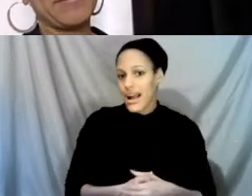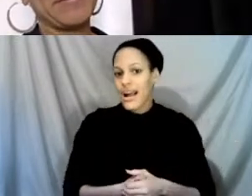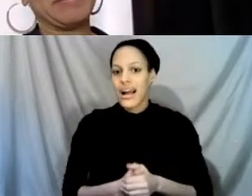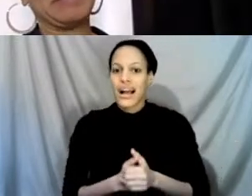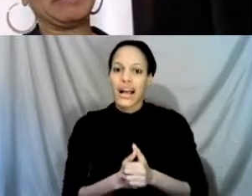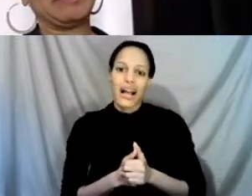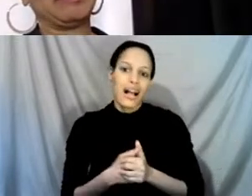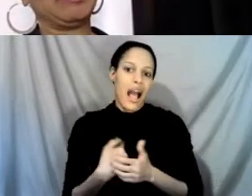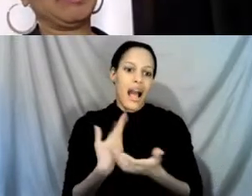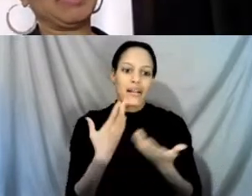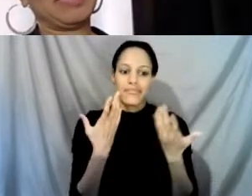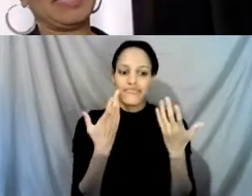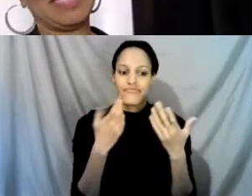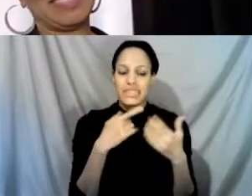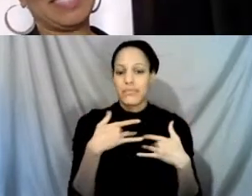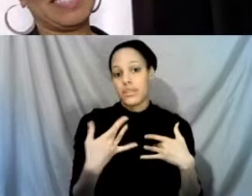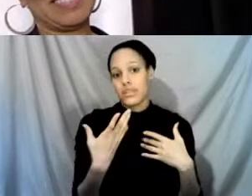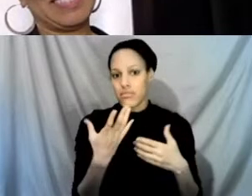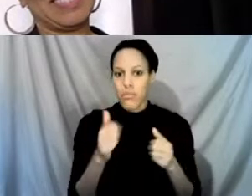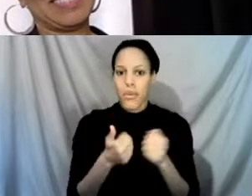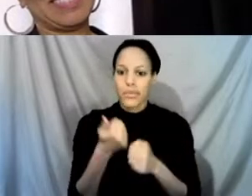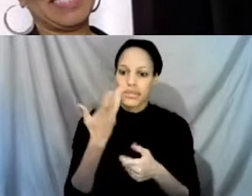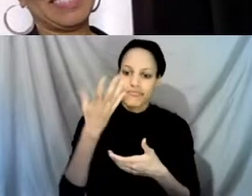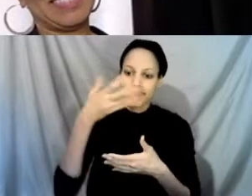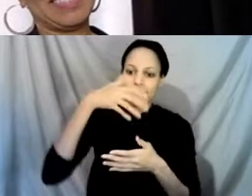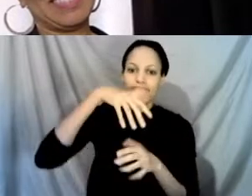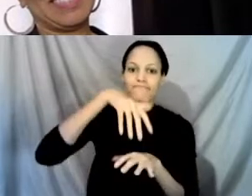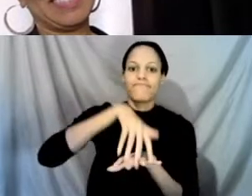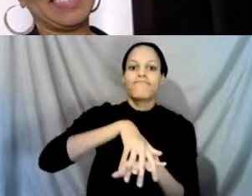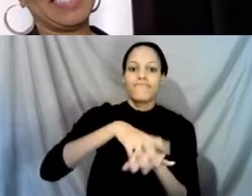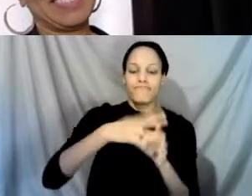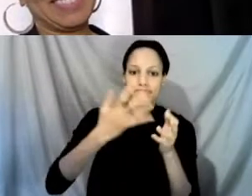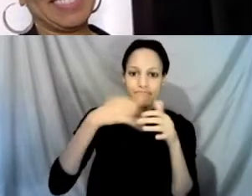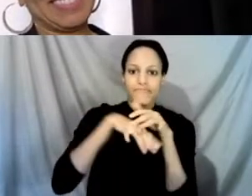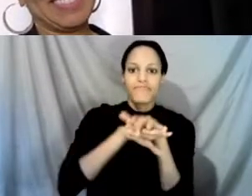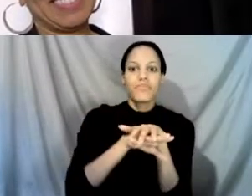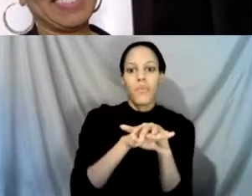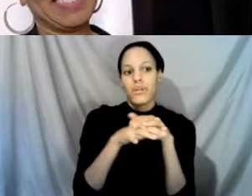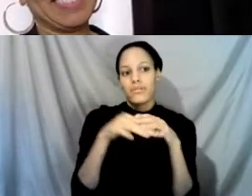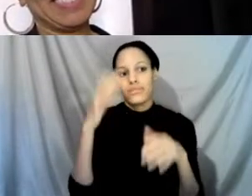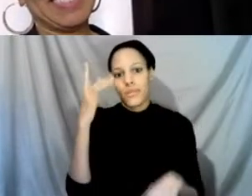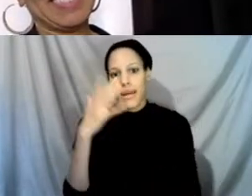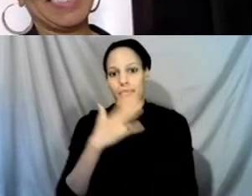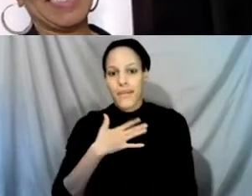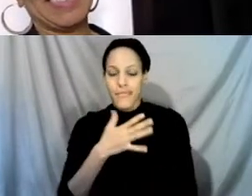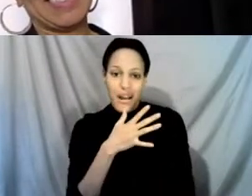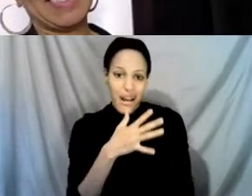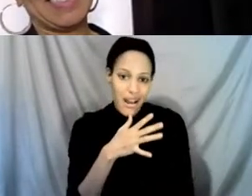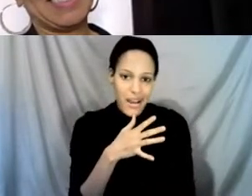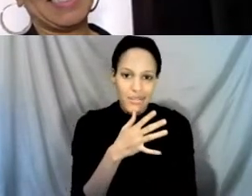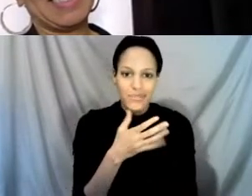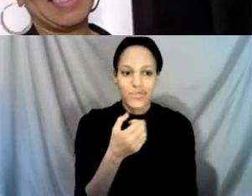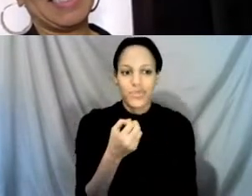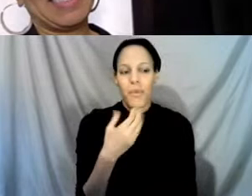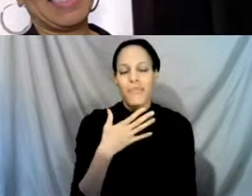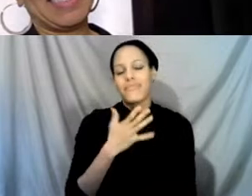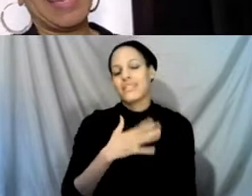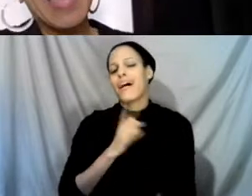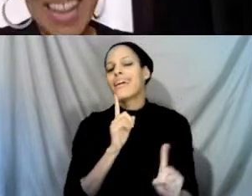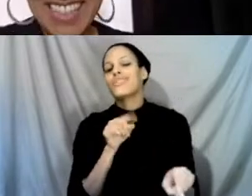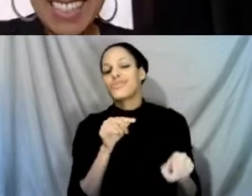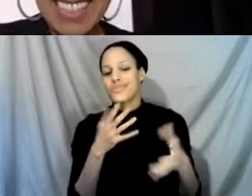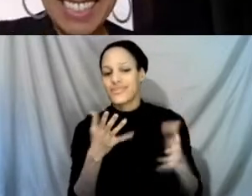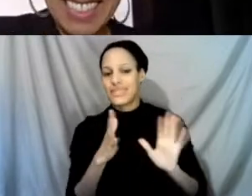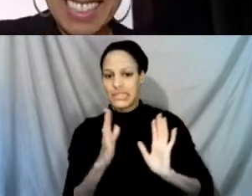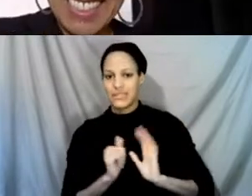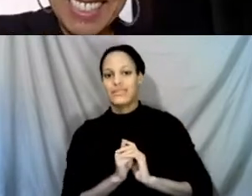I'm very immersed because of my mother. That's right. So, but yeah, that's my answer. And that's